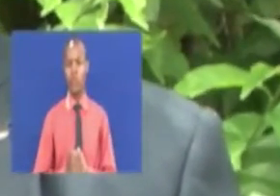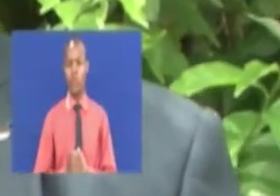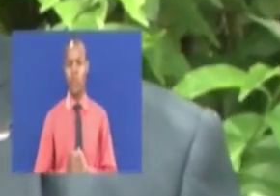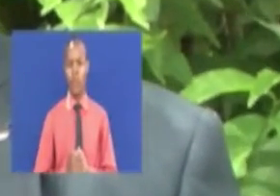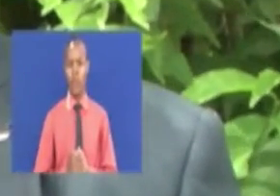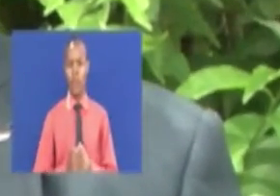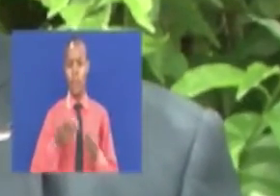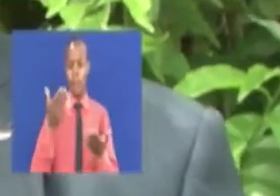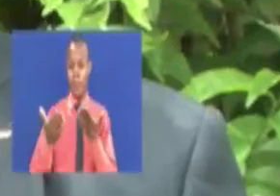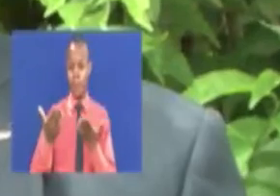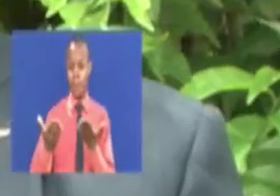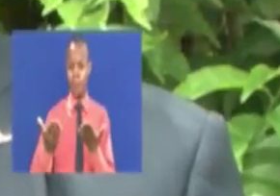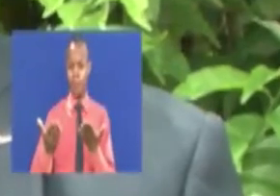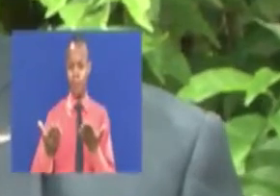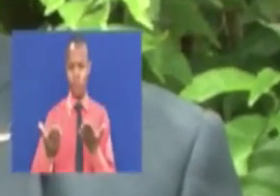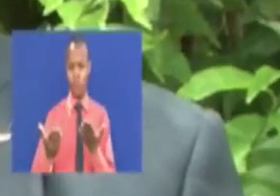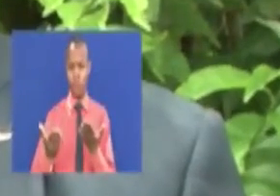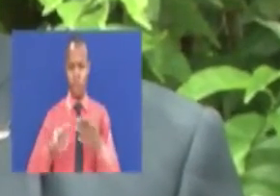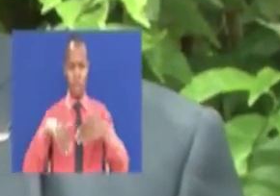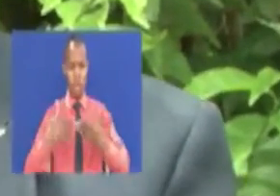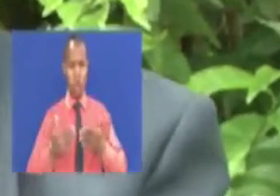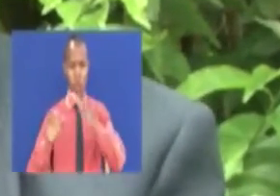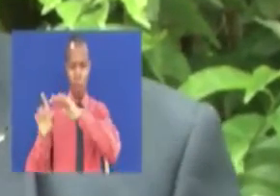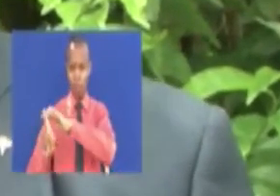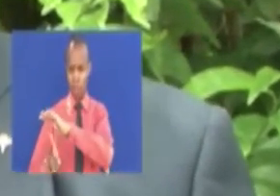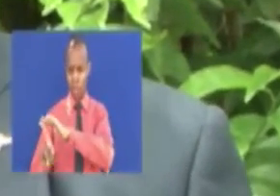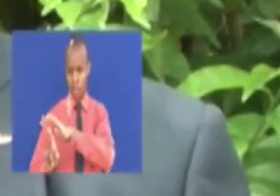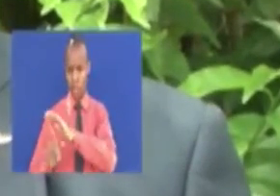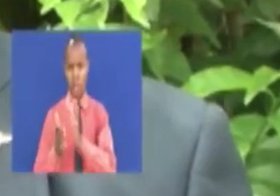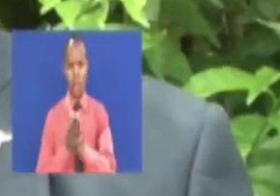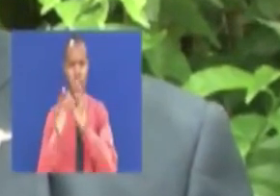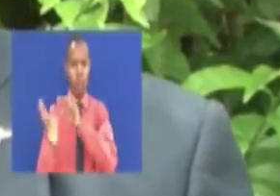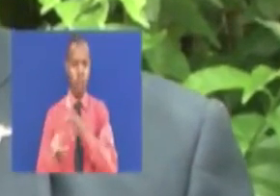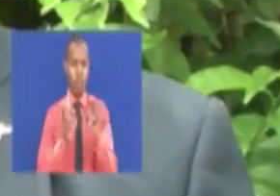integration to the ministry and normal learning,